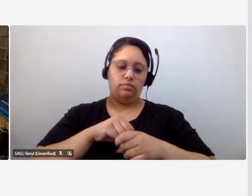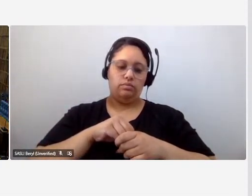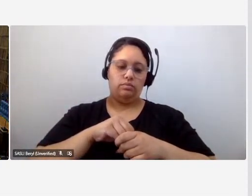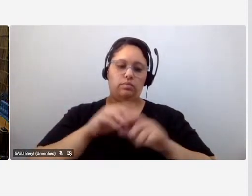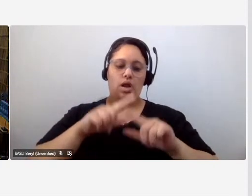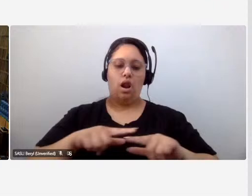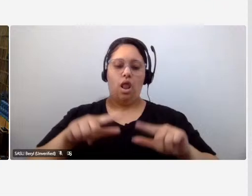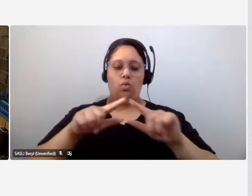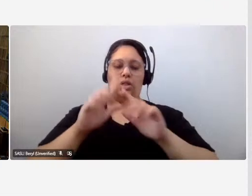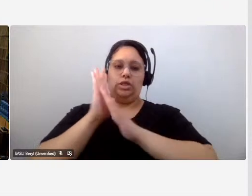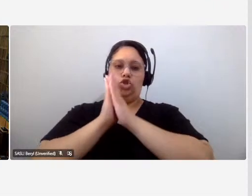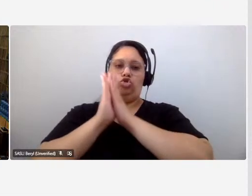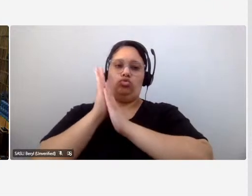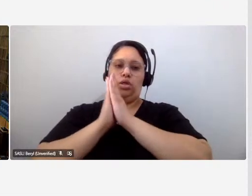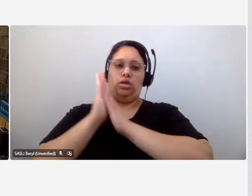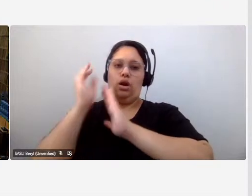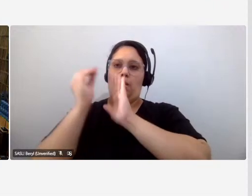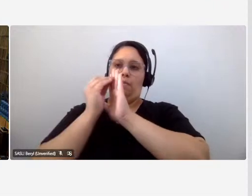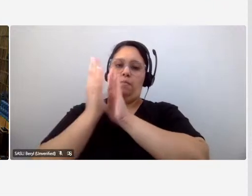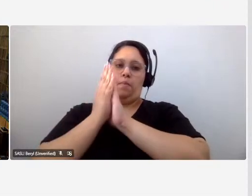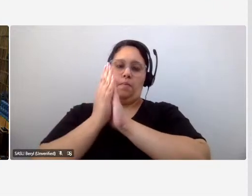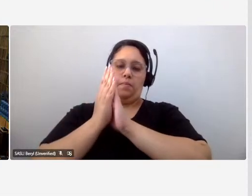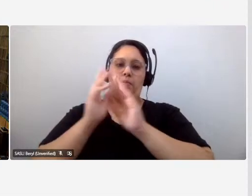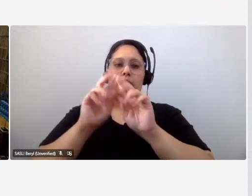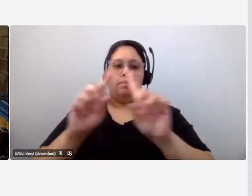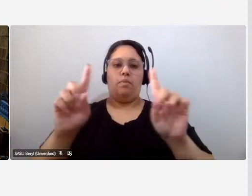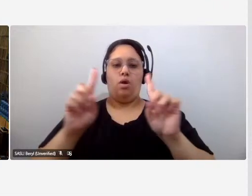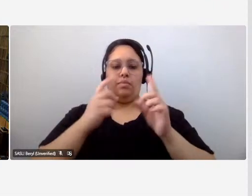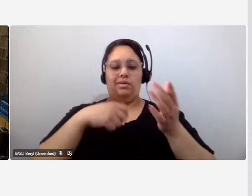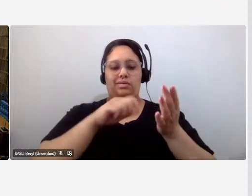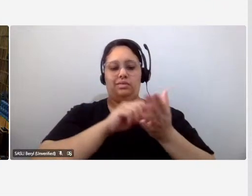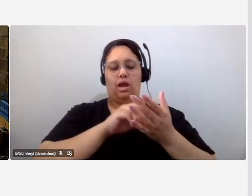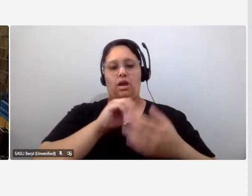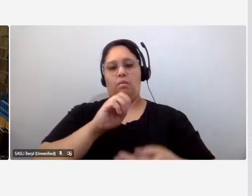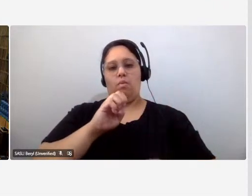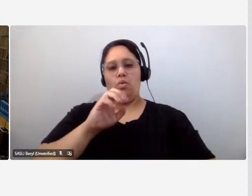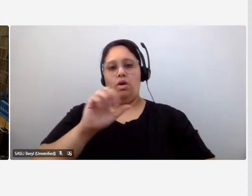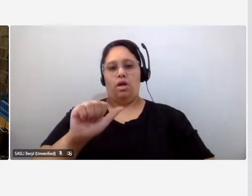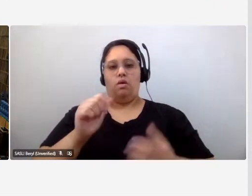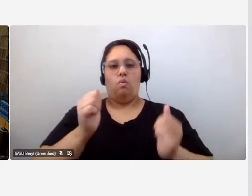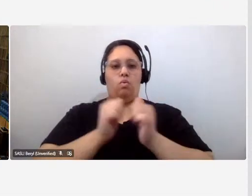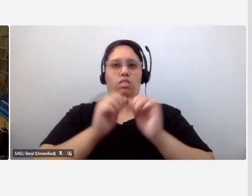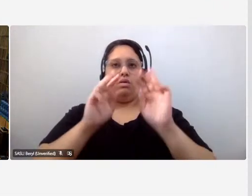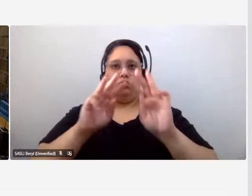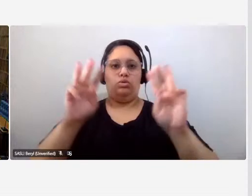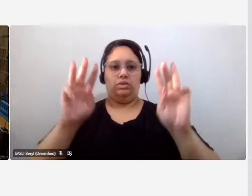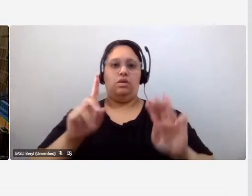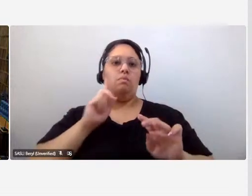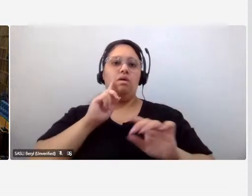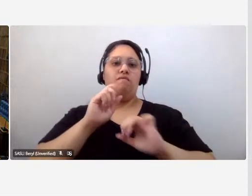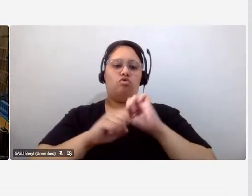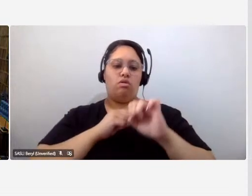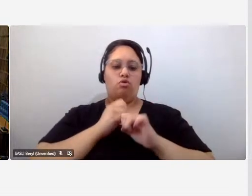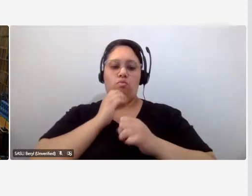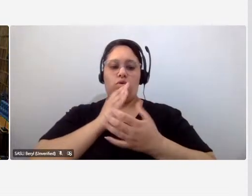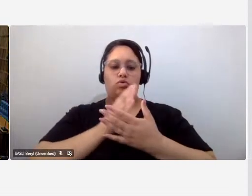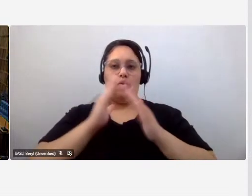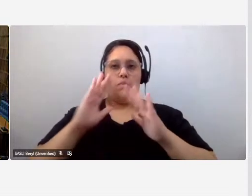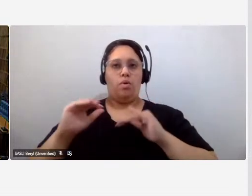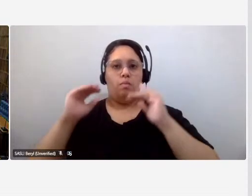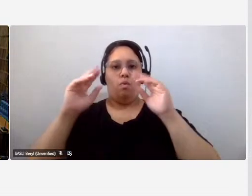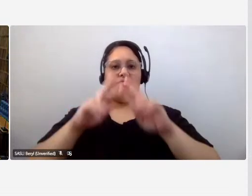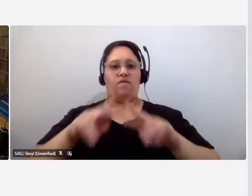local history as well. The department signs a memorandum of agreement each year with these museums to ensure that they promote the values